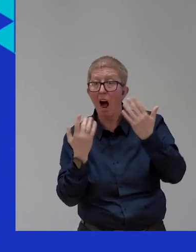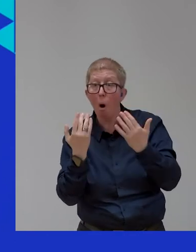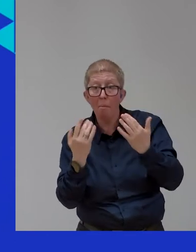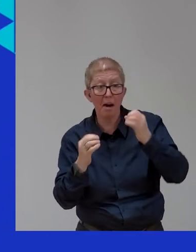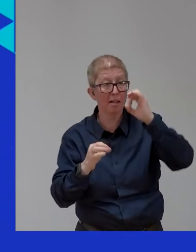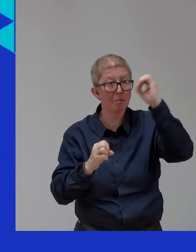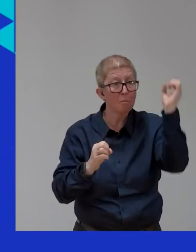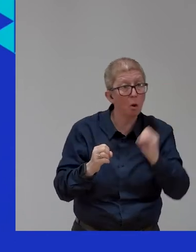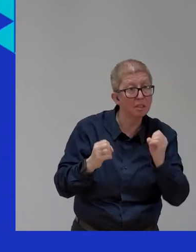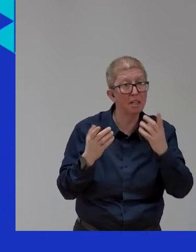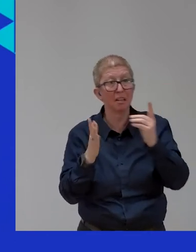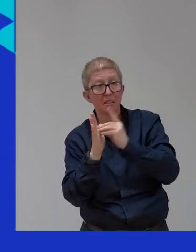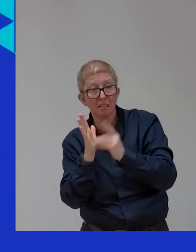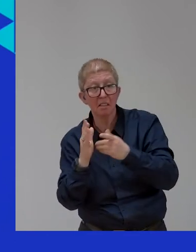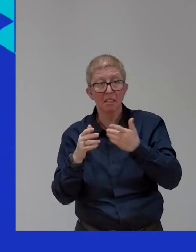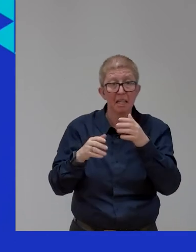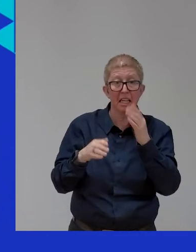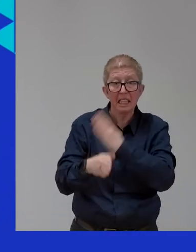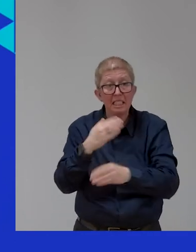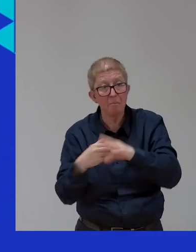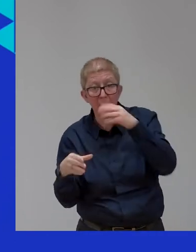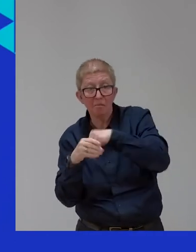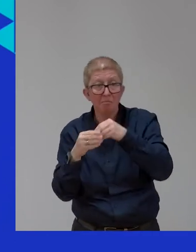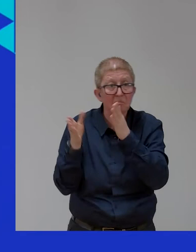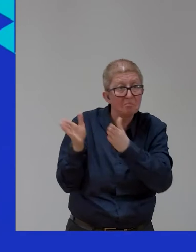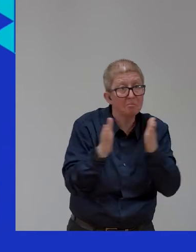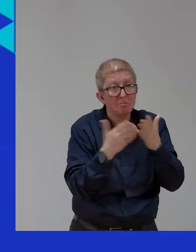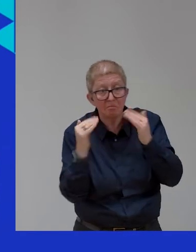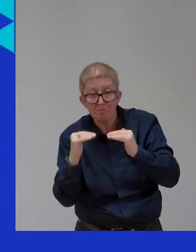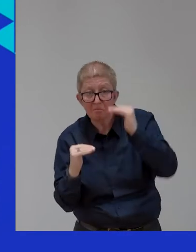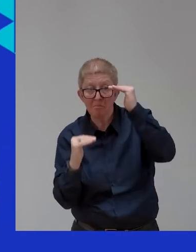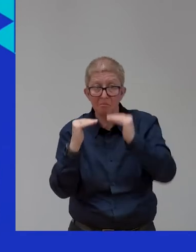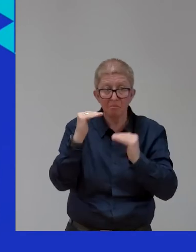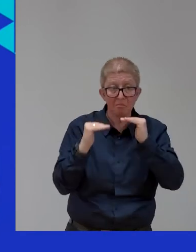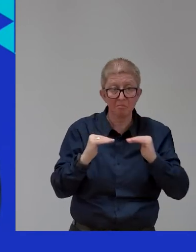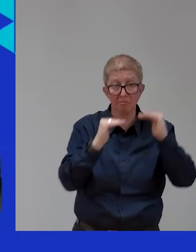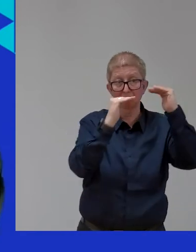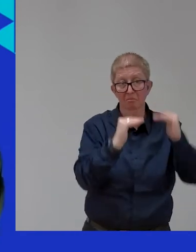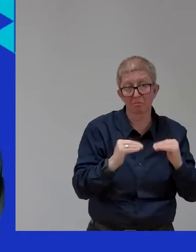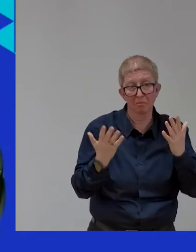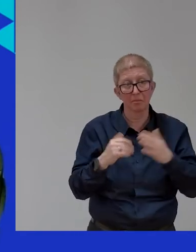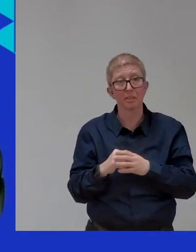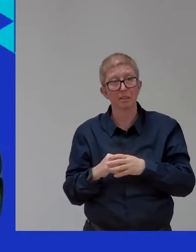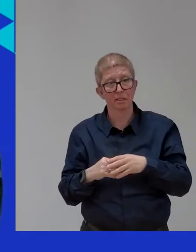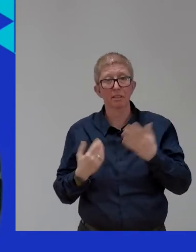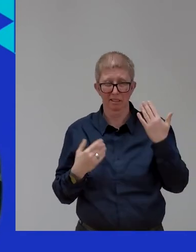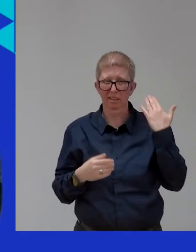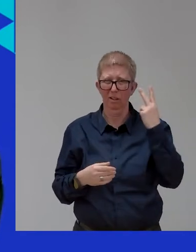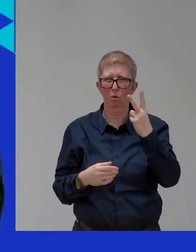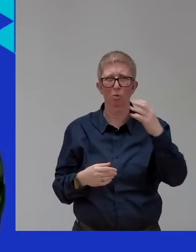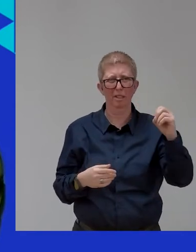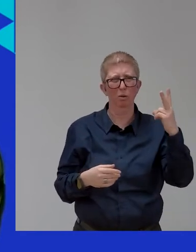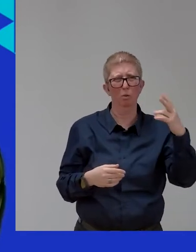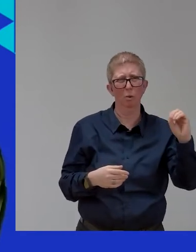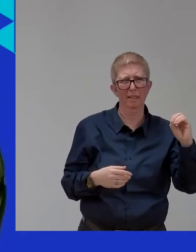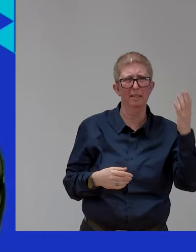For example, we know that in 2020 alone, an equivalent to 255 million full-time